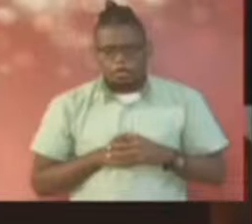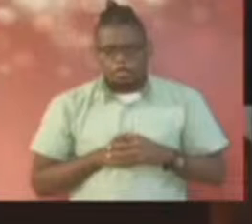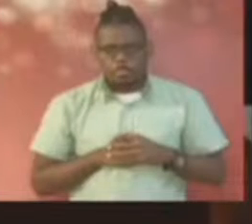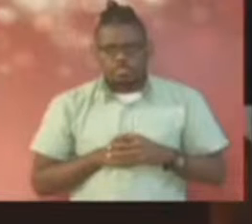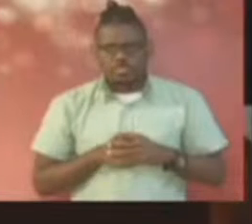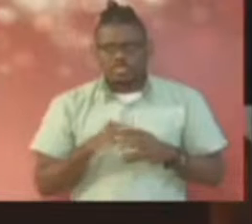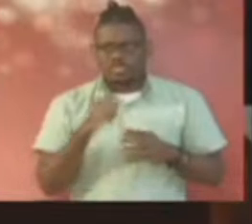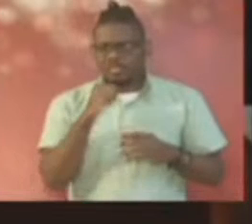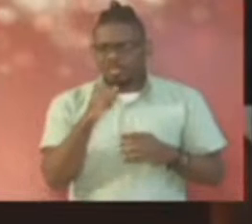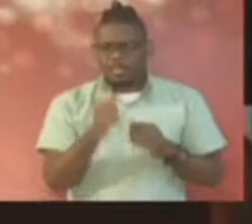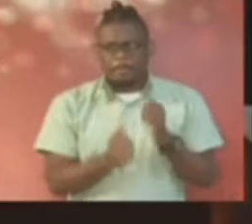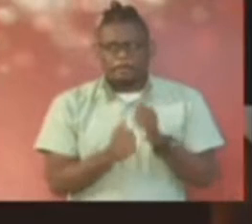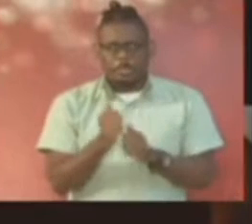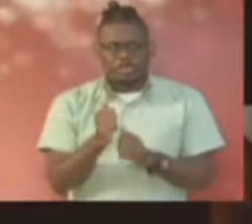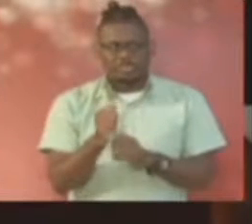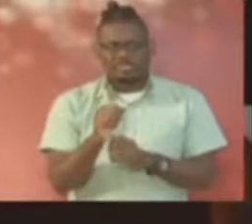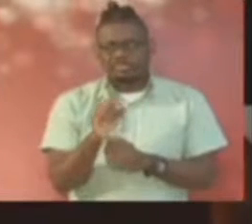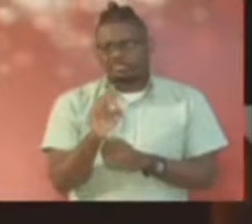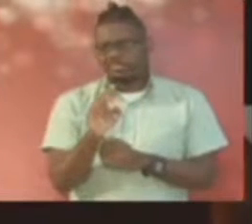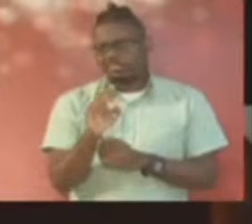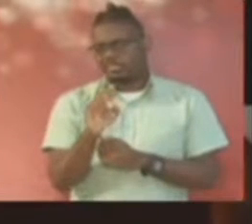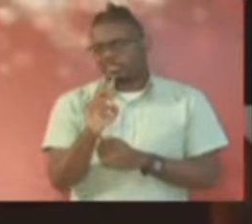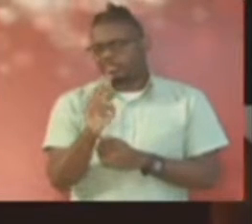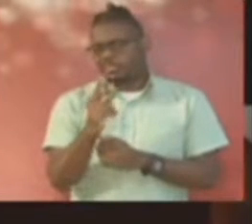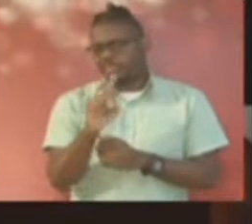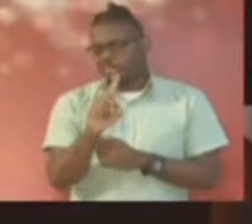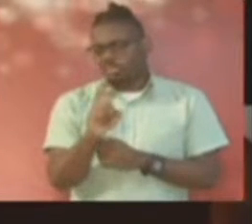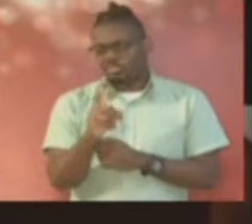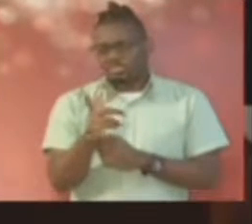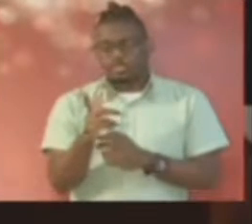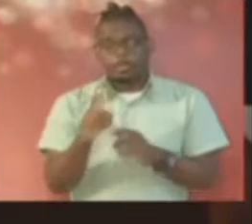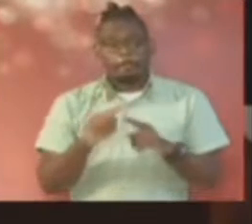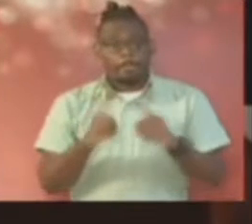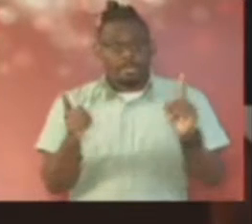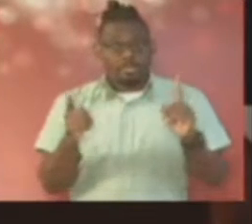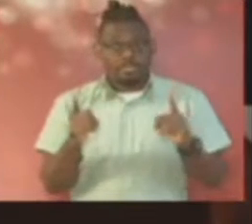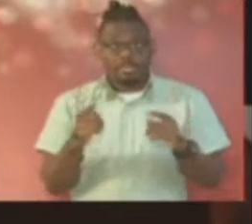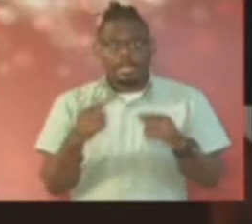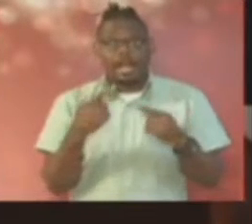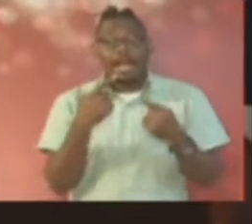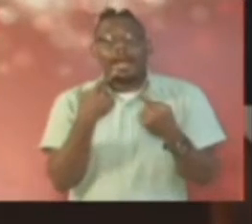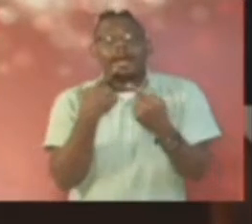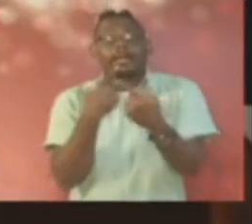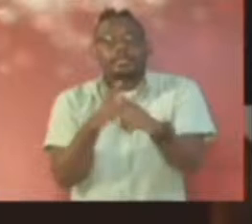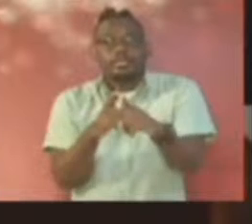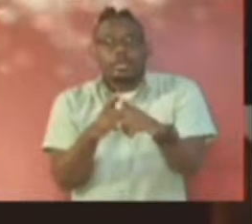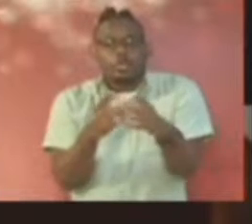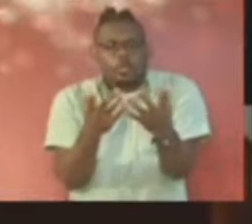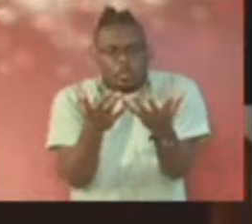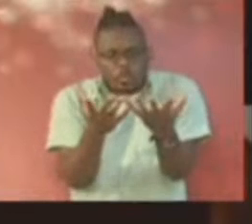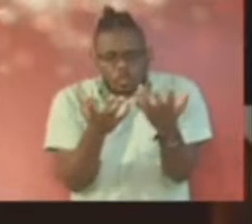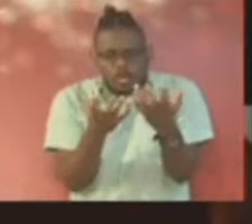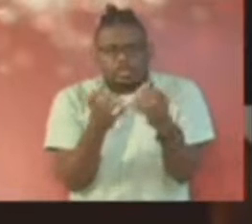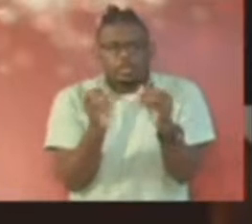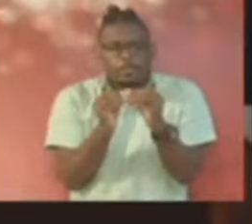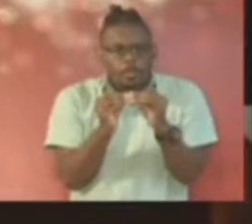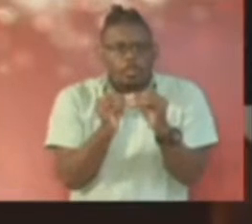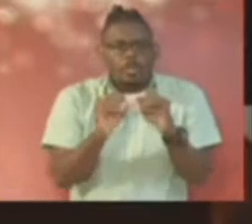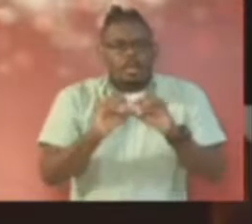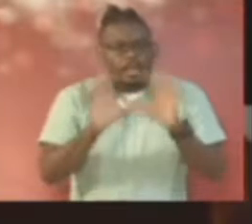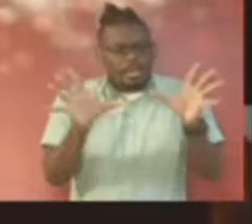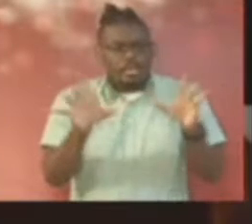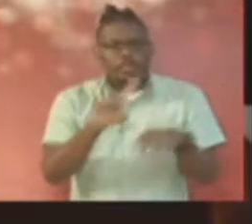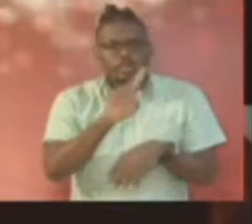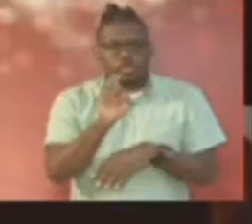question. It's more like a follow-up to the answer that the very learned Dr. Hines gave. Now, I am